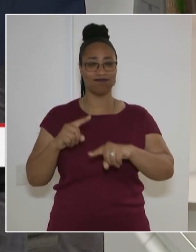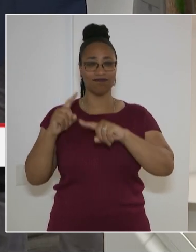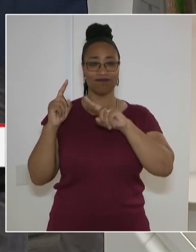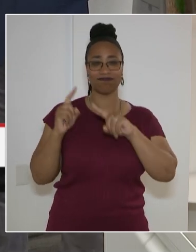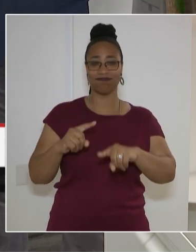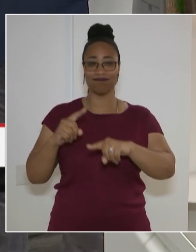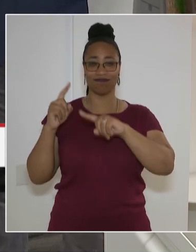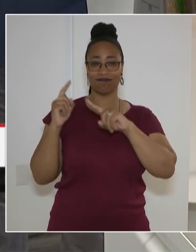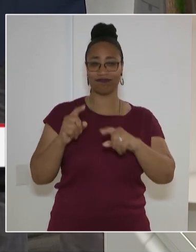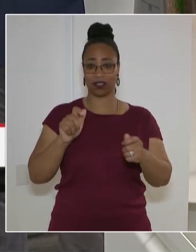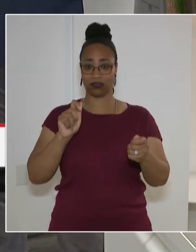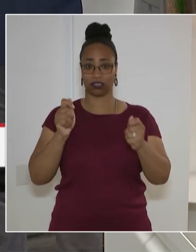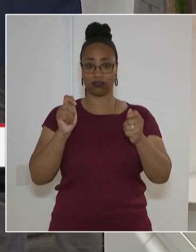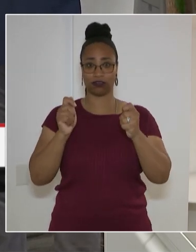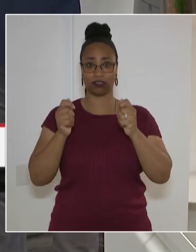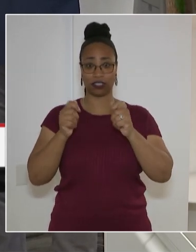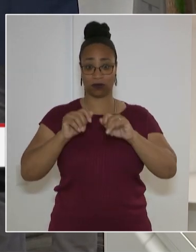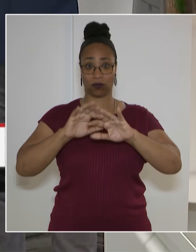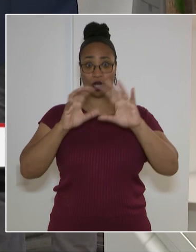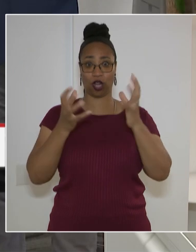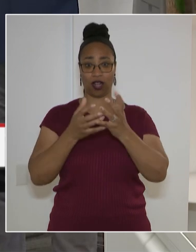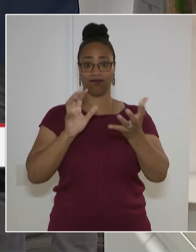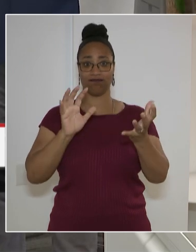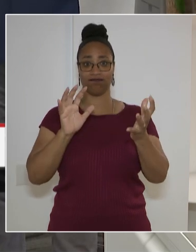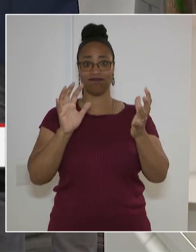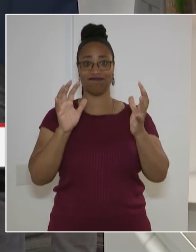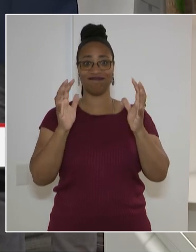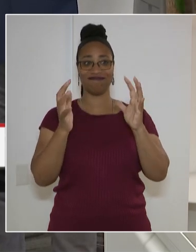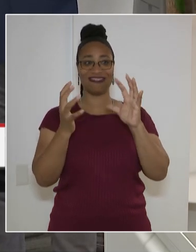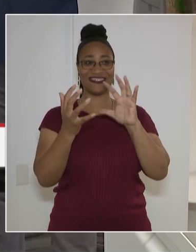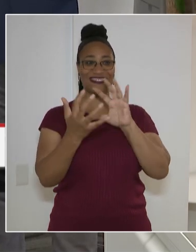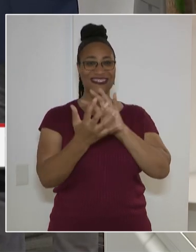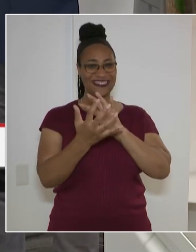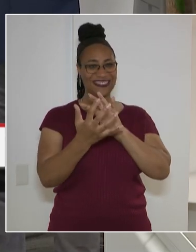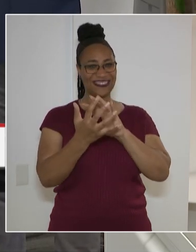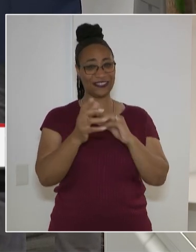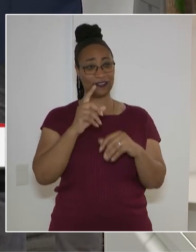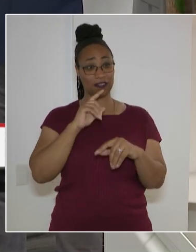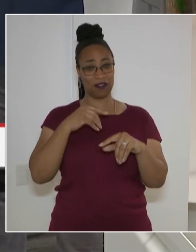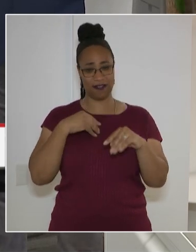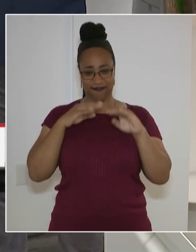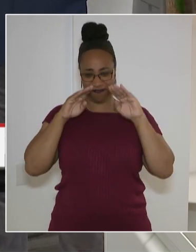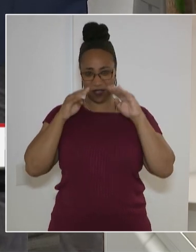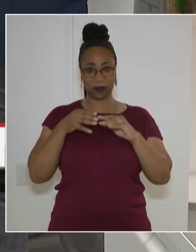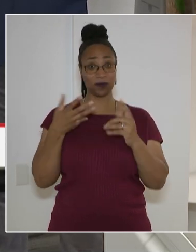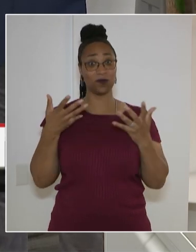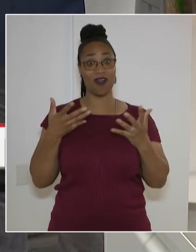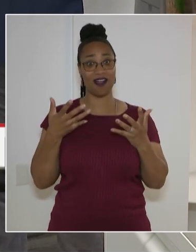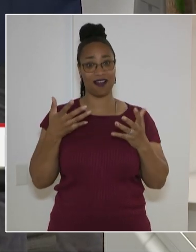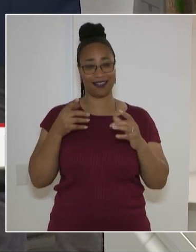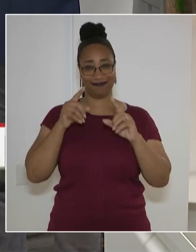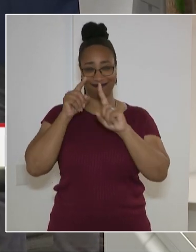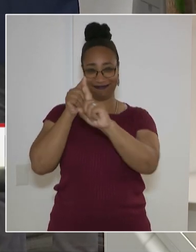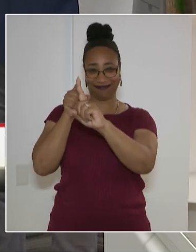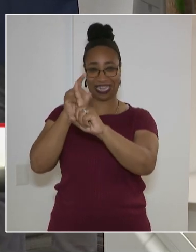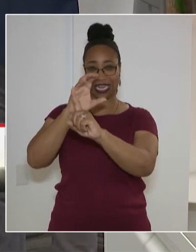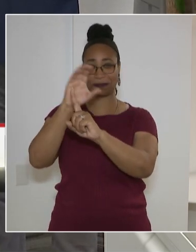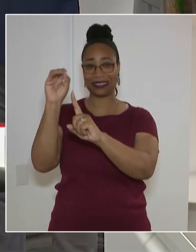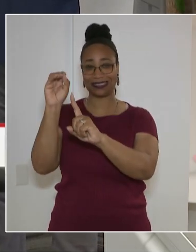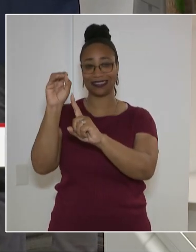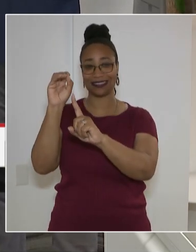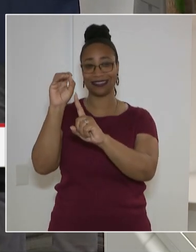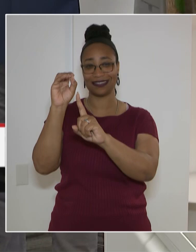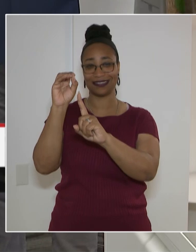very focused on being welcoming to companies, to spreading the word to your